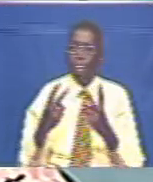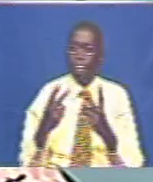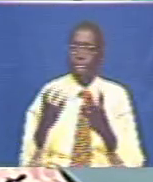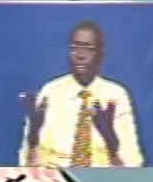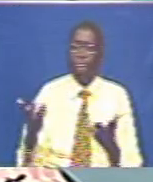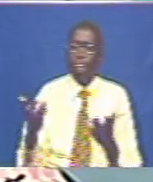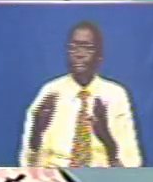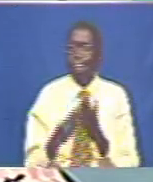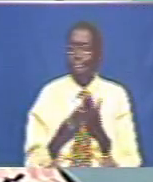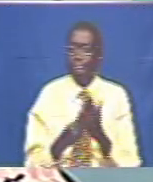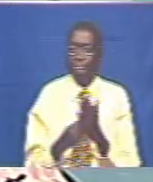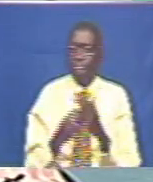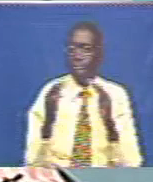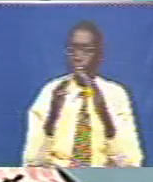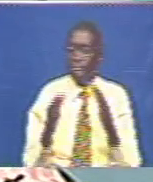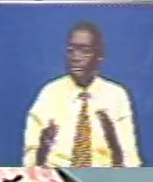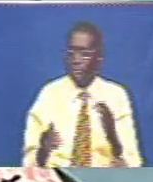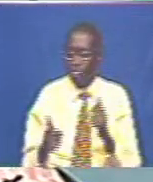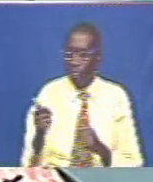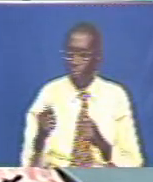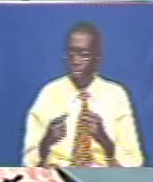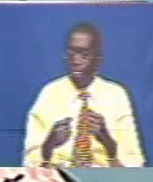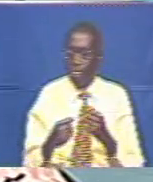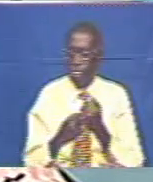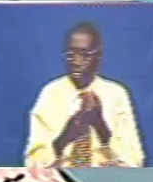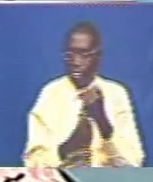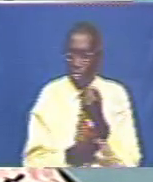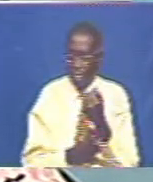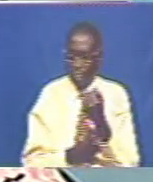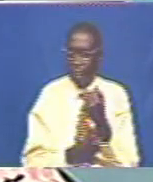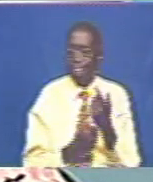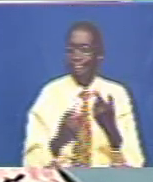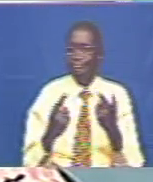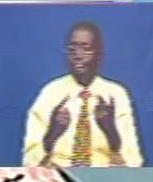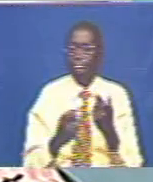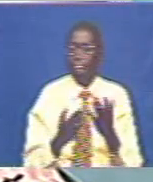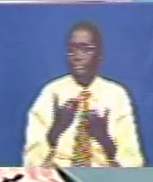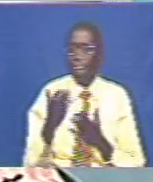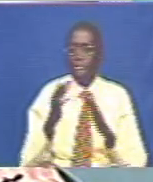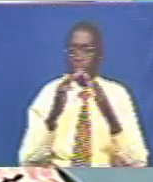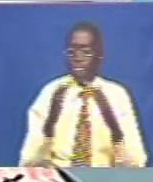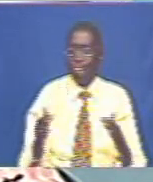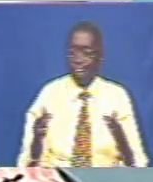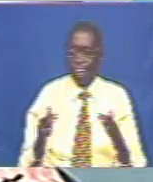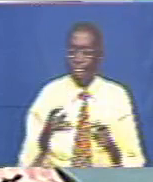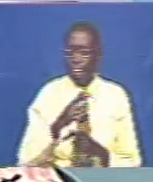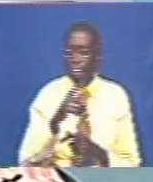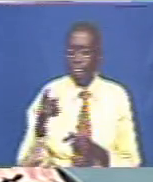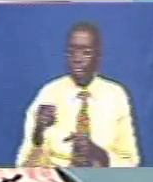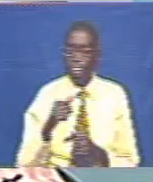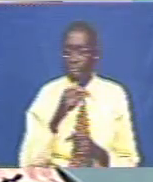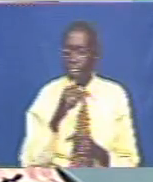being financed by the housing, most of the funding in the SACCO sector goes towards funding the housing, which has not also